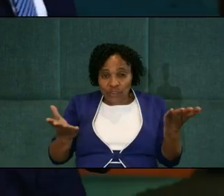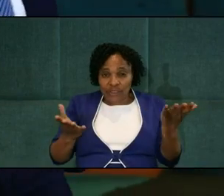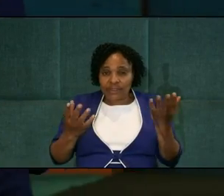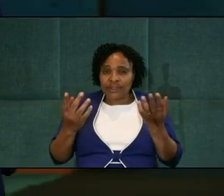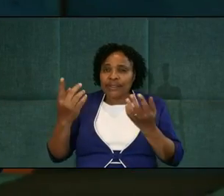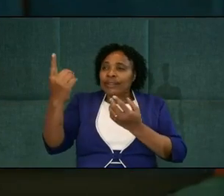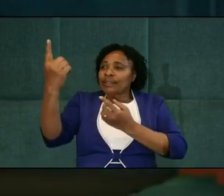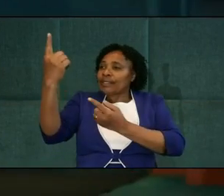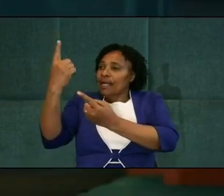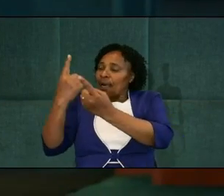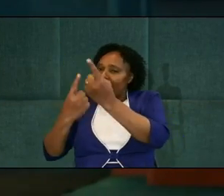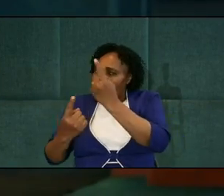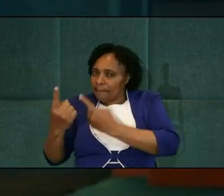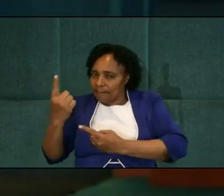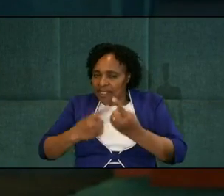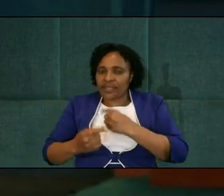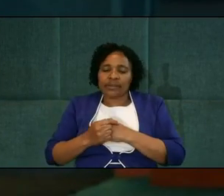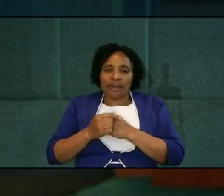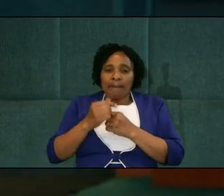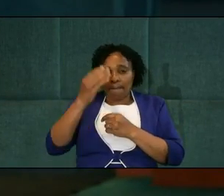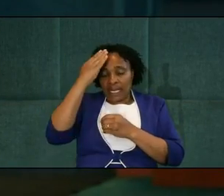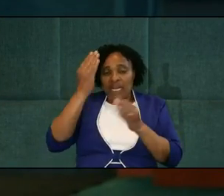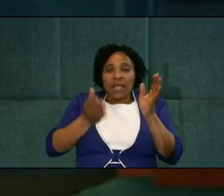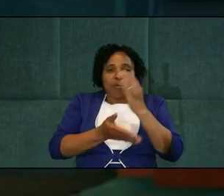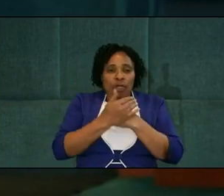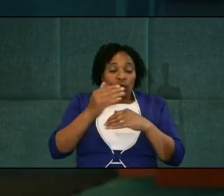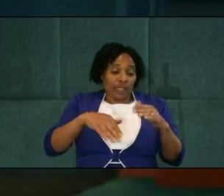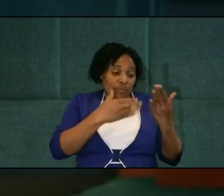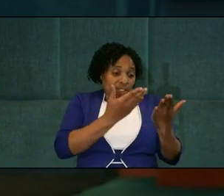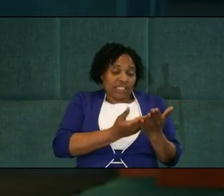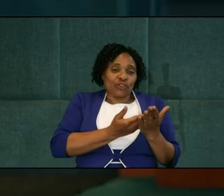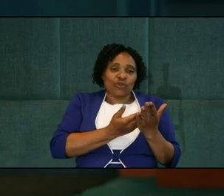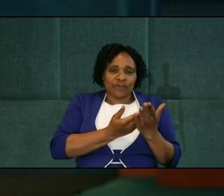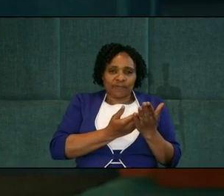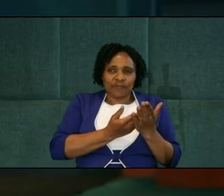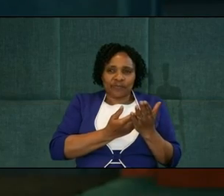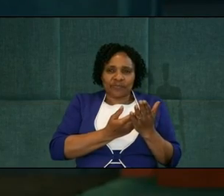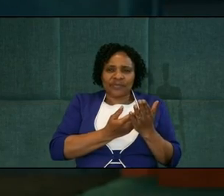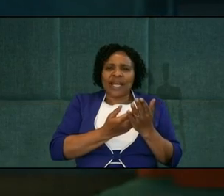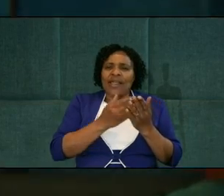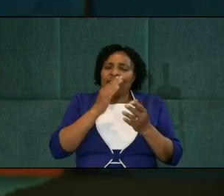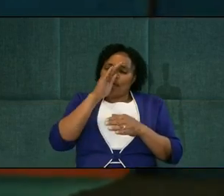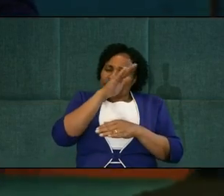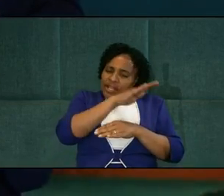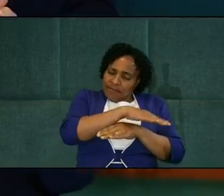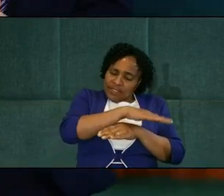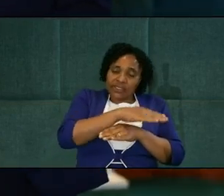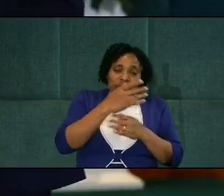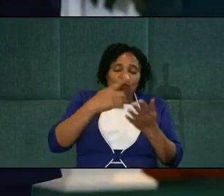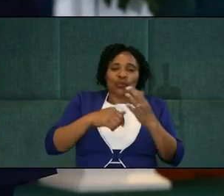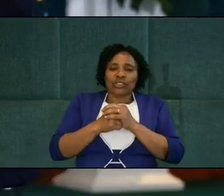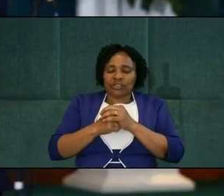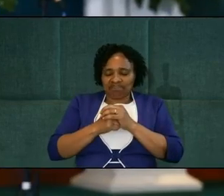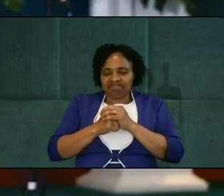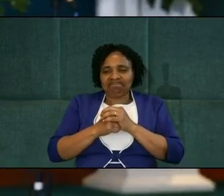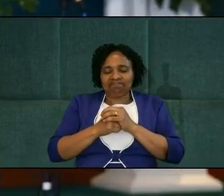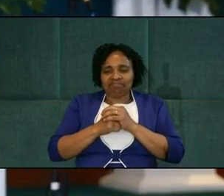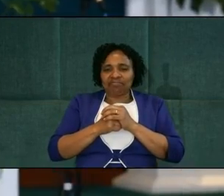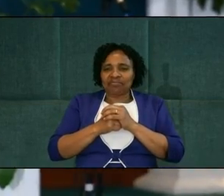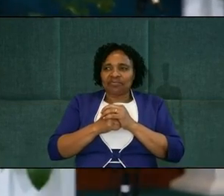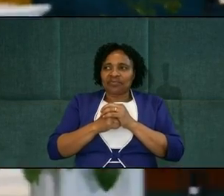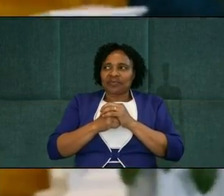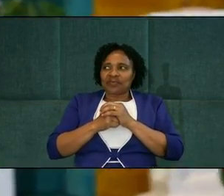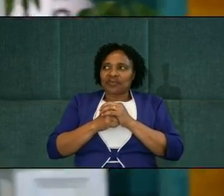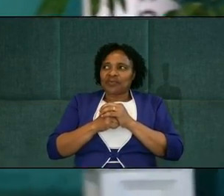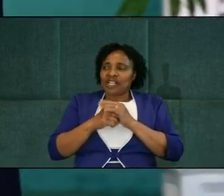Make sure you're here on Monday morning for that big presentation, the coming. And then Monday evening,